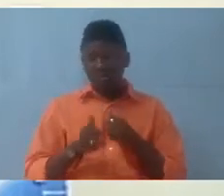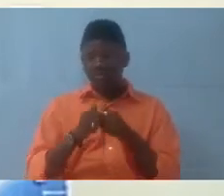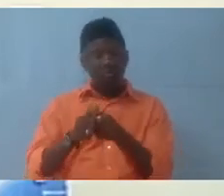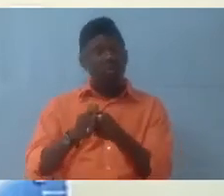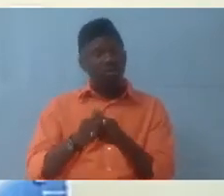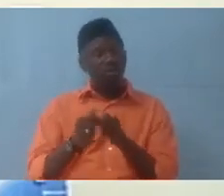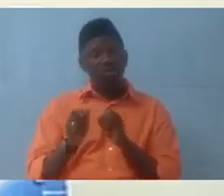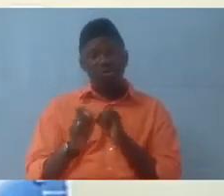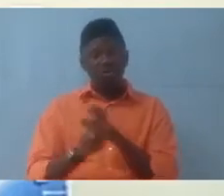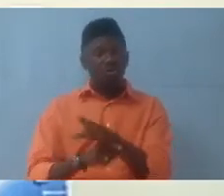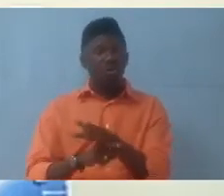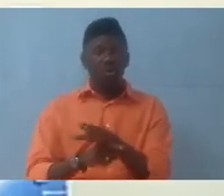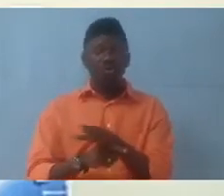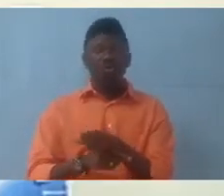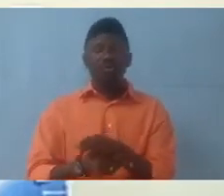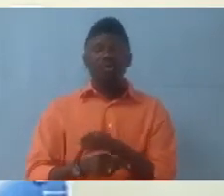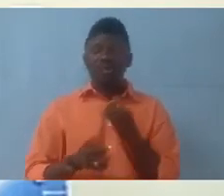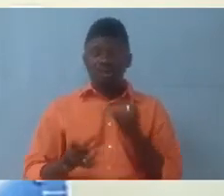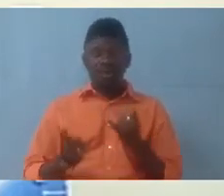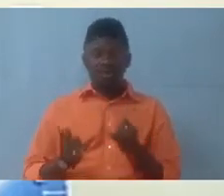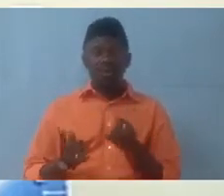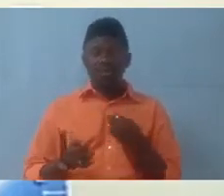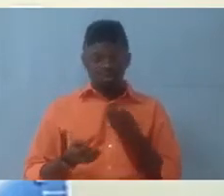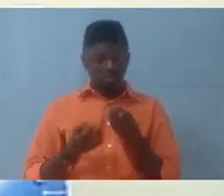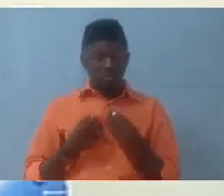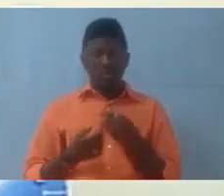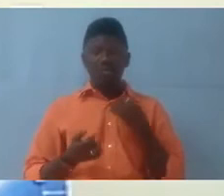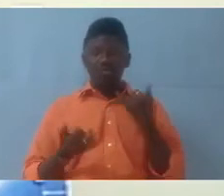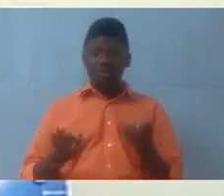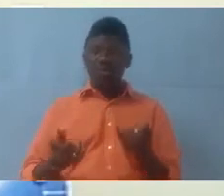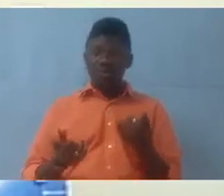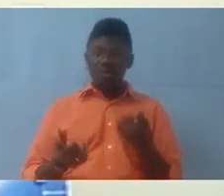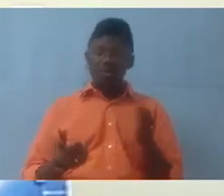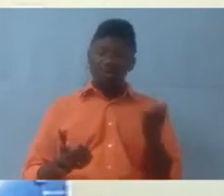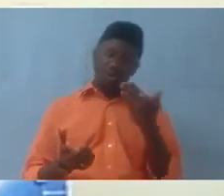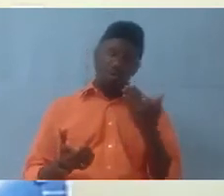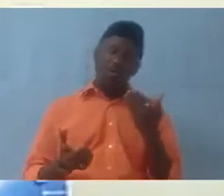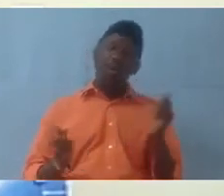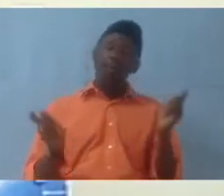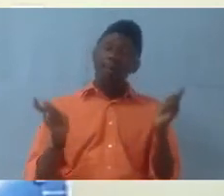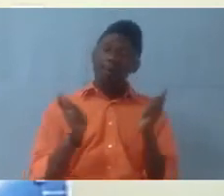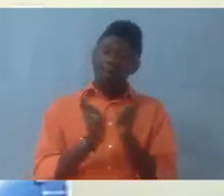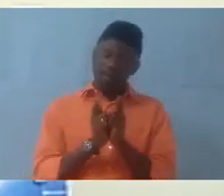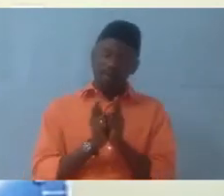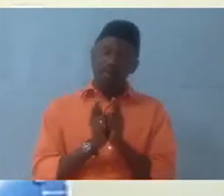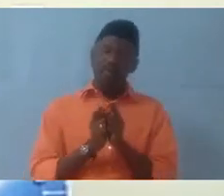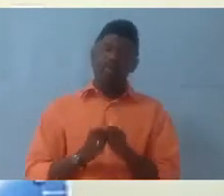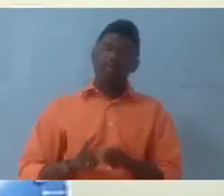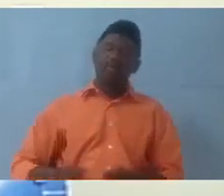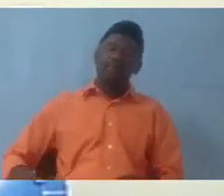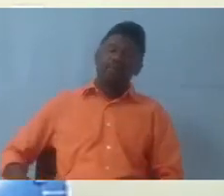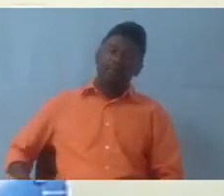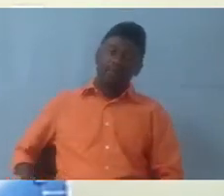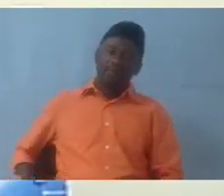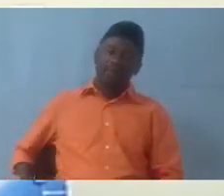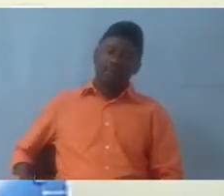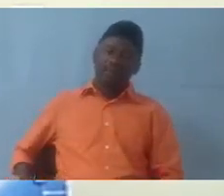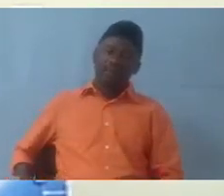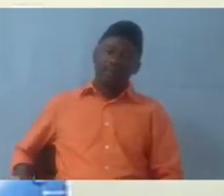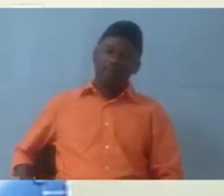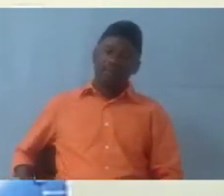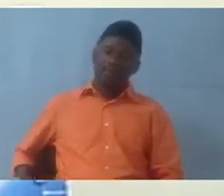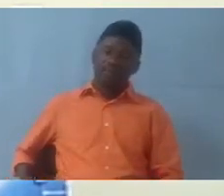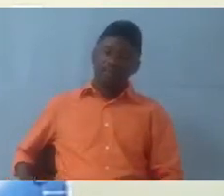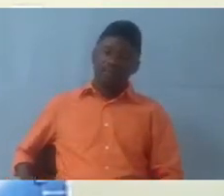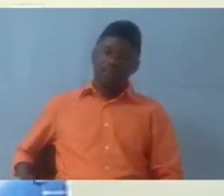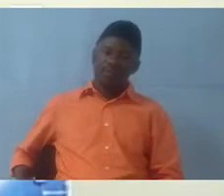bobu. But he said to me that I should now come and meet him. Way na ci la wax ne fi mu nekk ni na ko wara dem fekki ko. Possibly